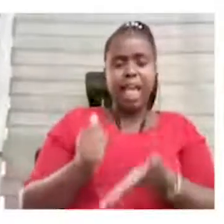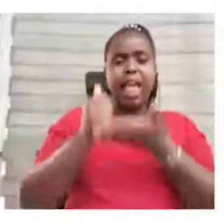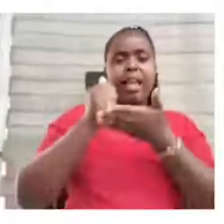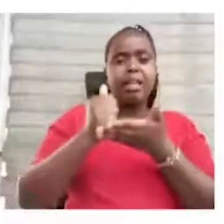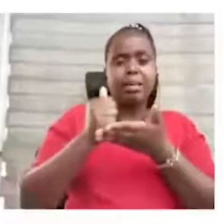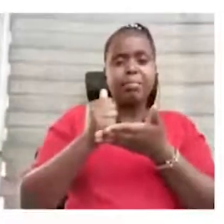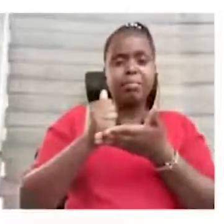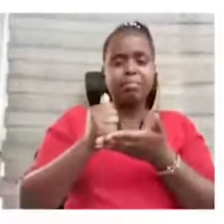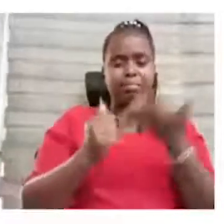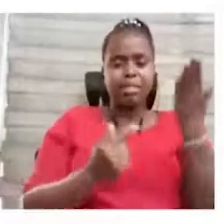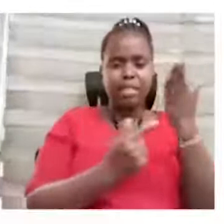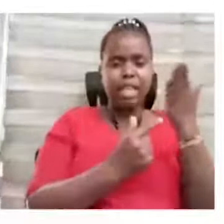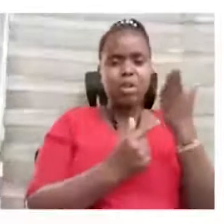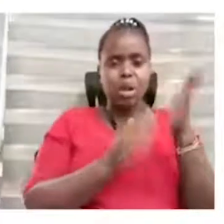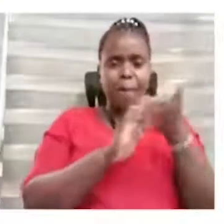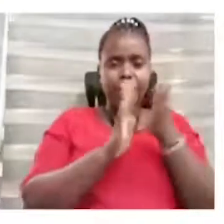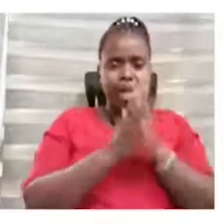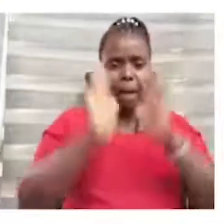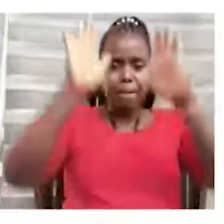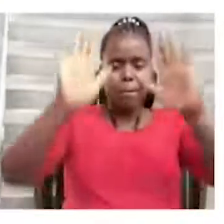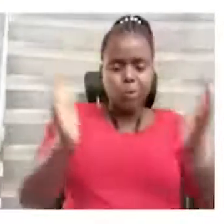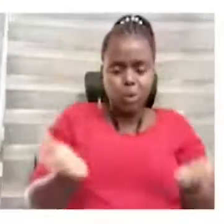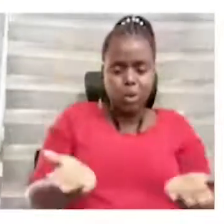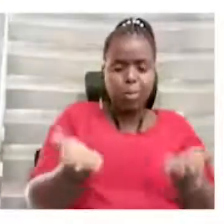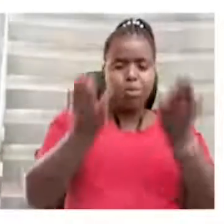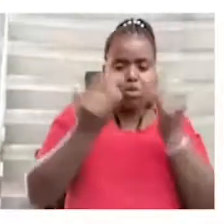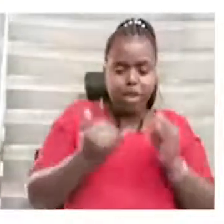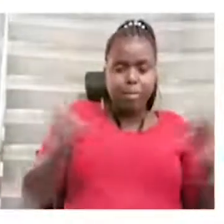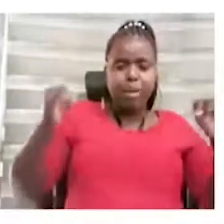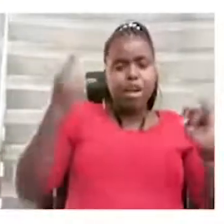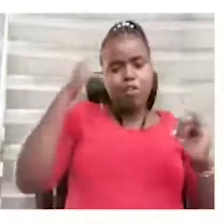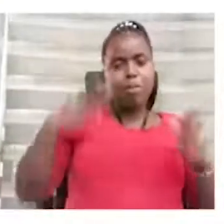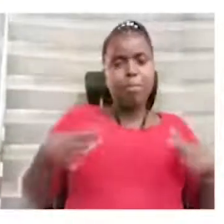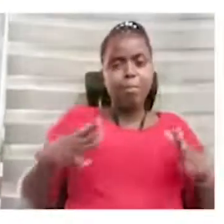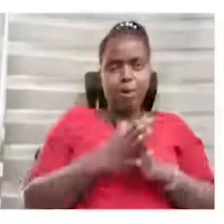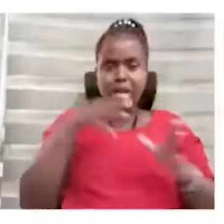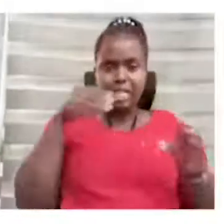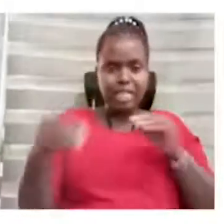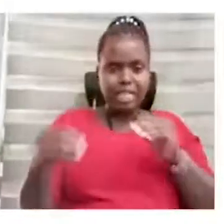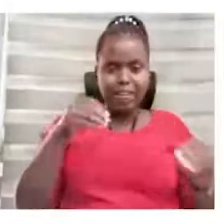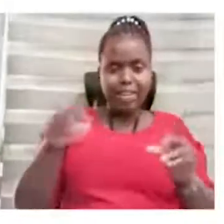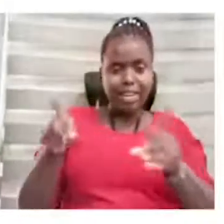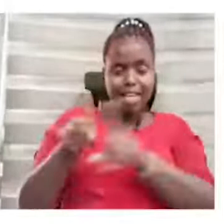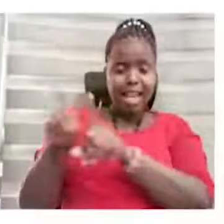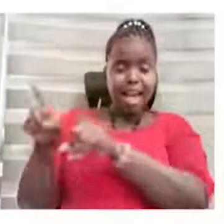an enabler improved the independence of people with disabilities and has indeed become a